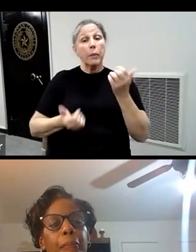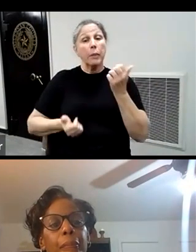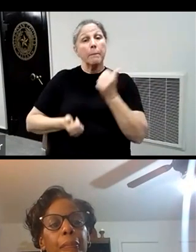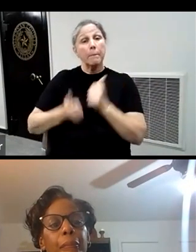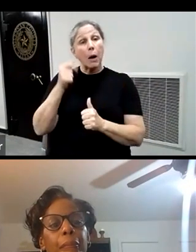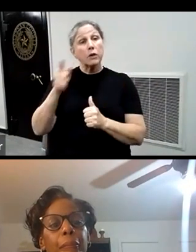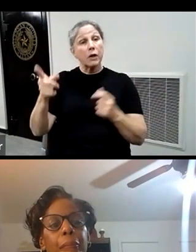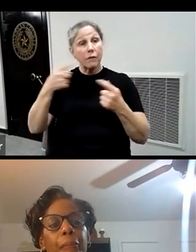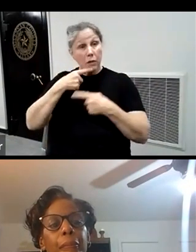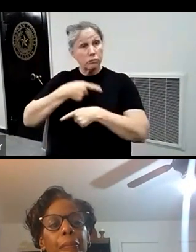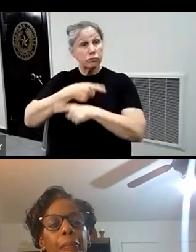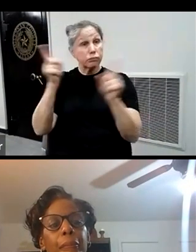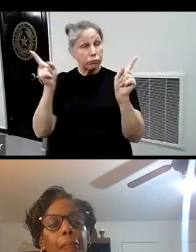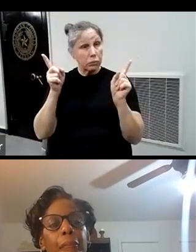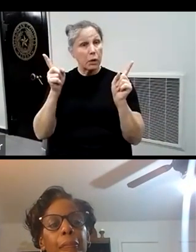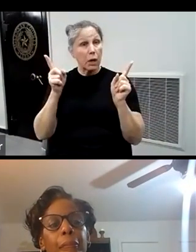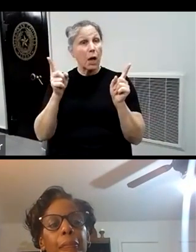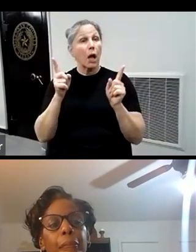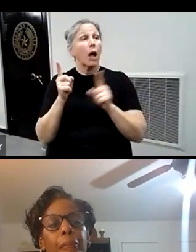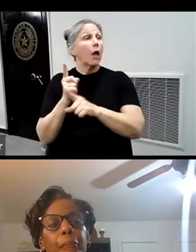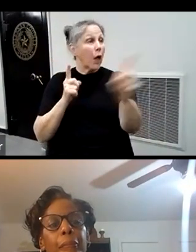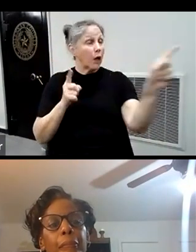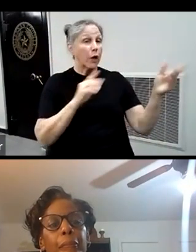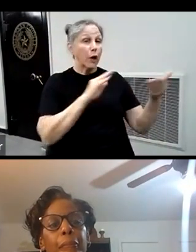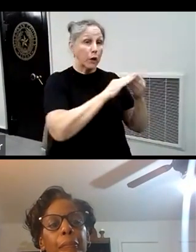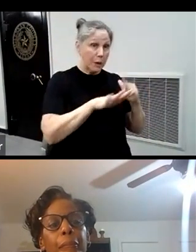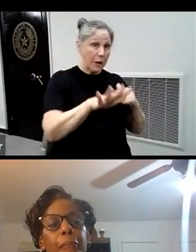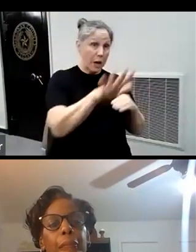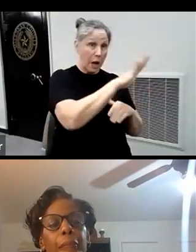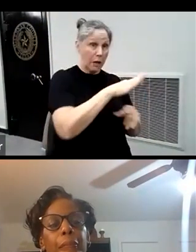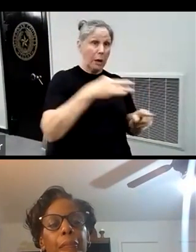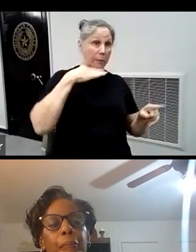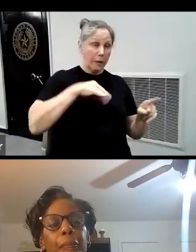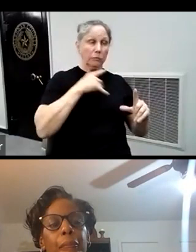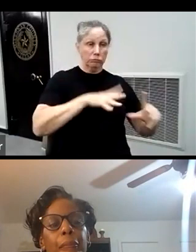is something that's beneficial to the community and well accepted,